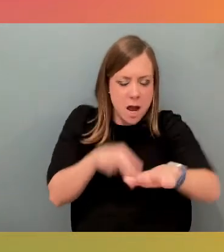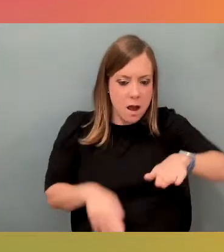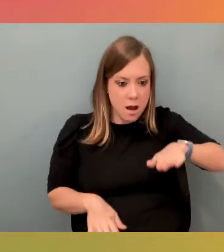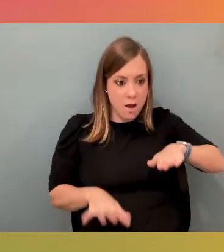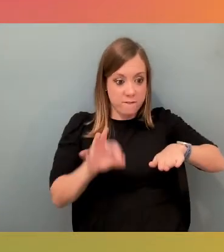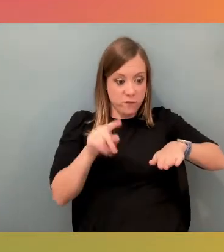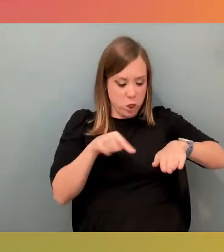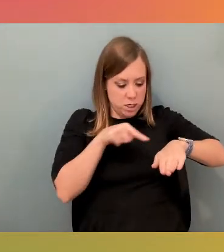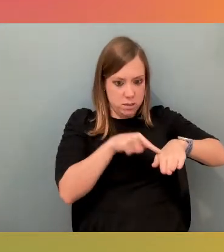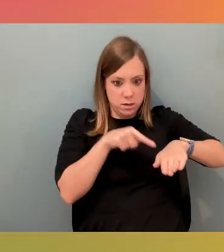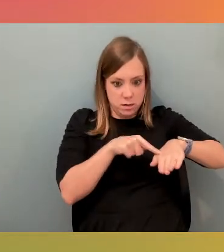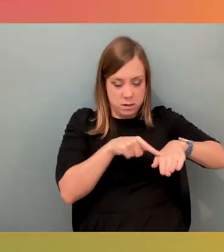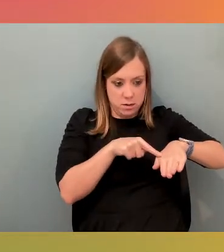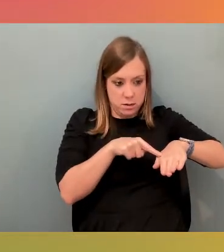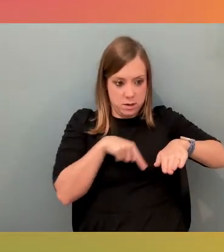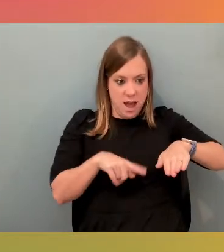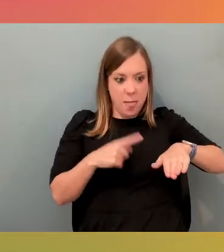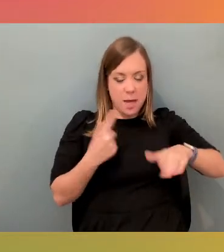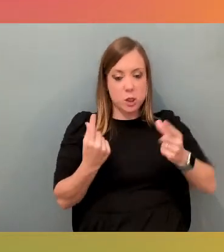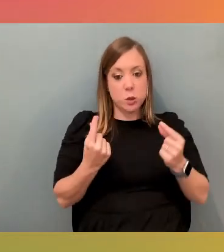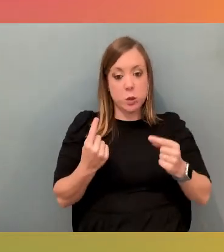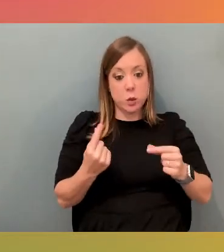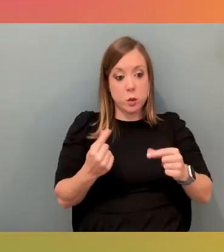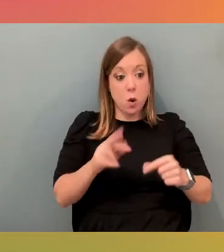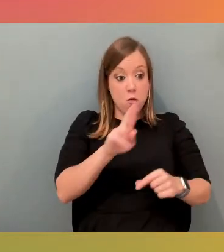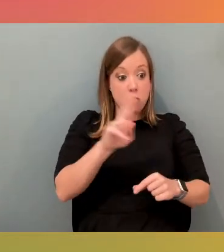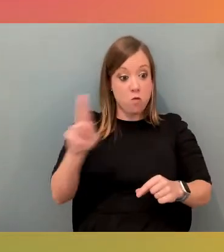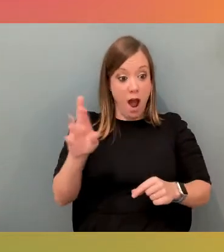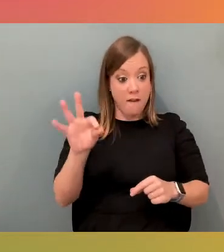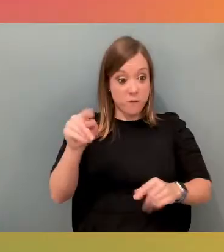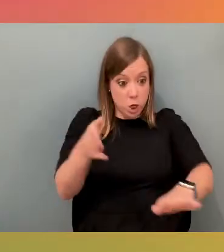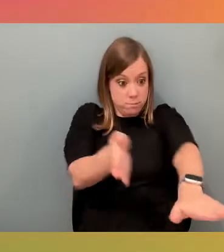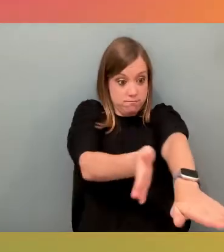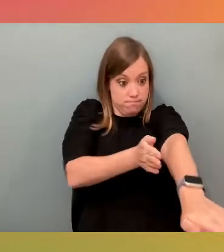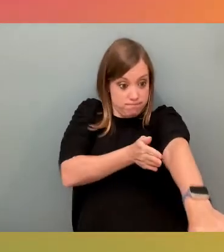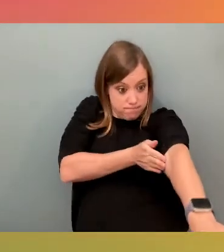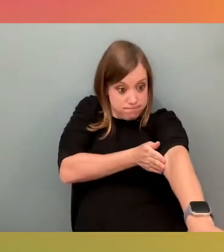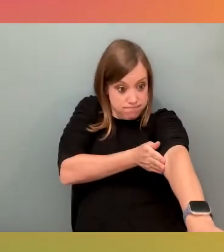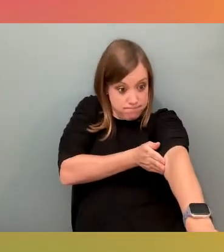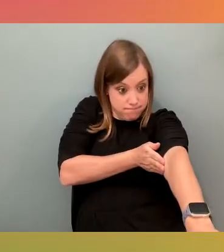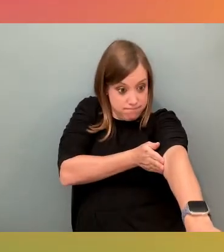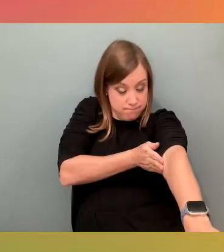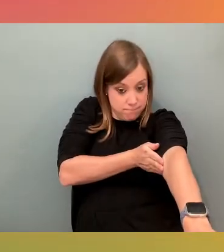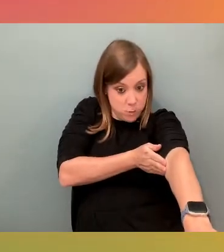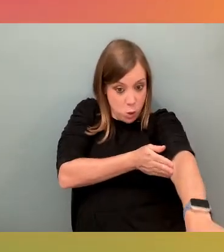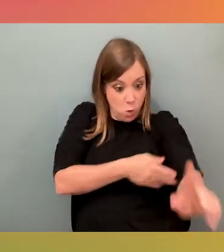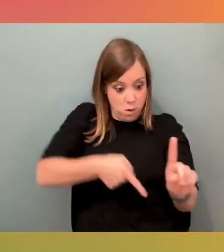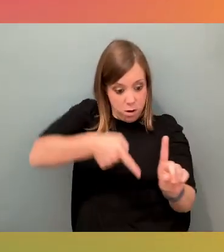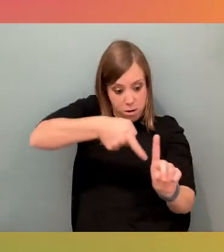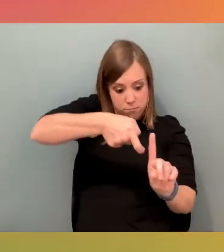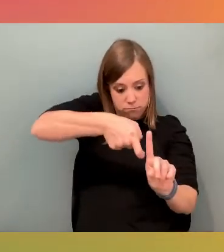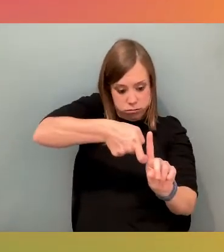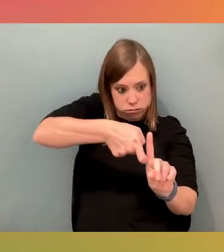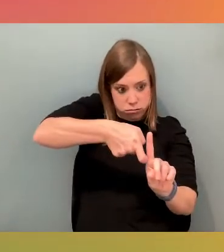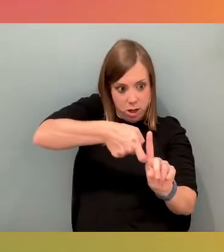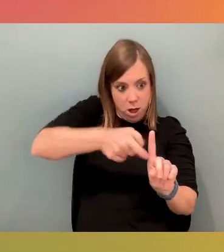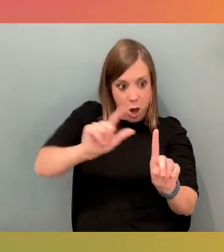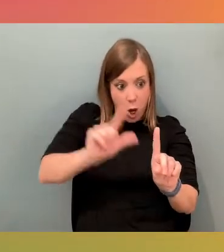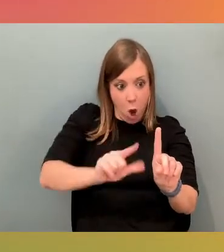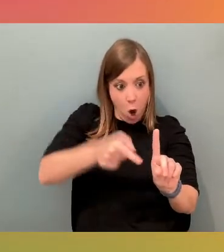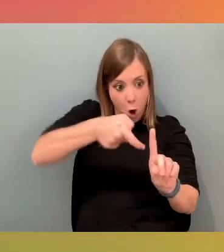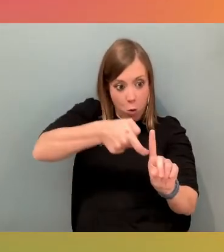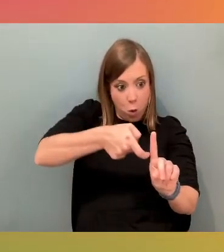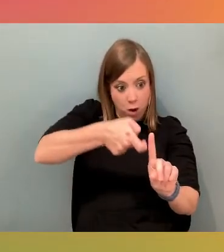foot somewhere along your left leg. So either the ankle or the shin, or maybe using your hand to guide it a little higher on the